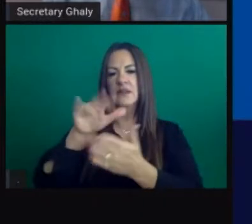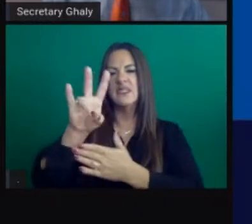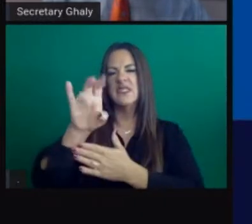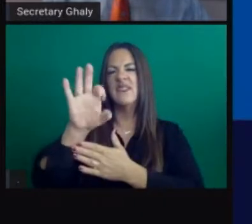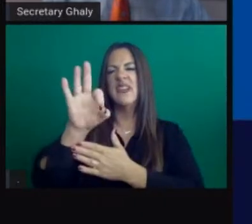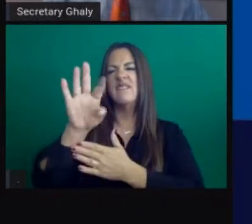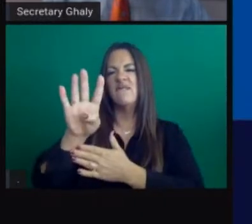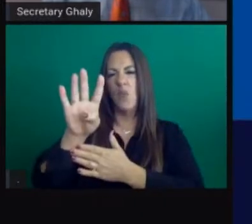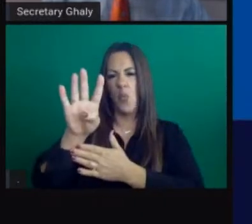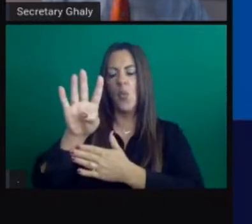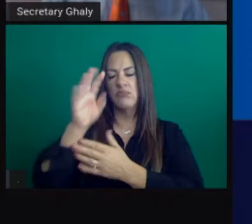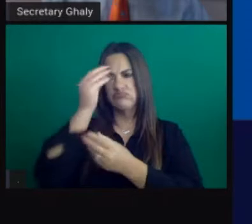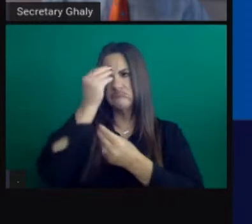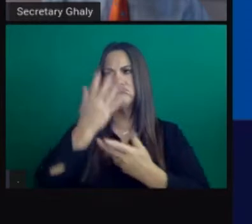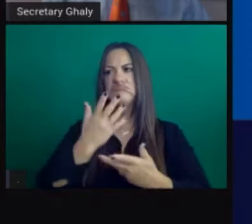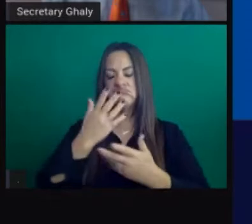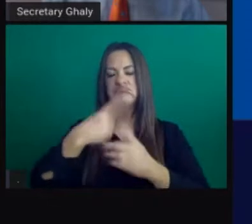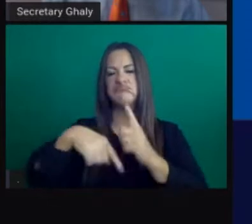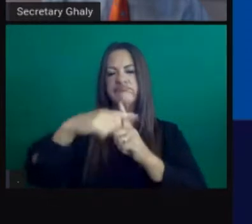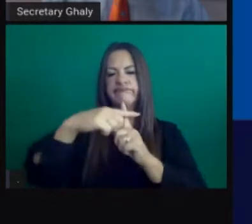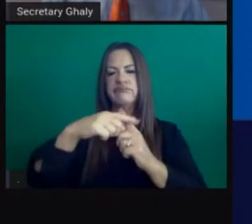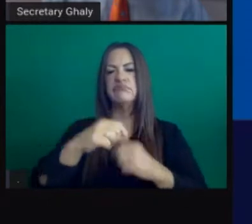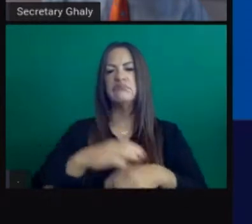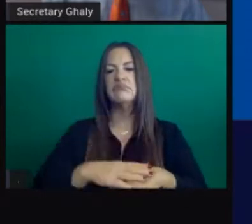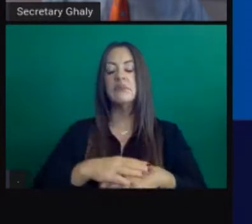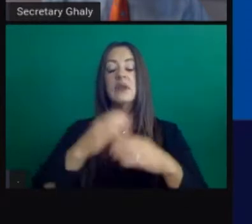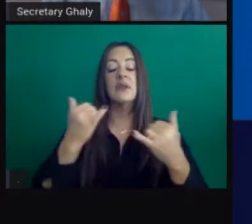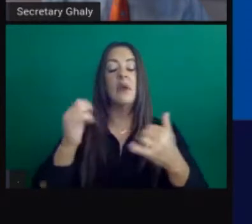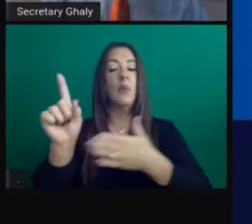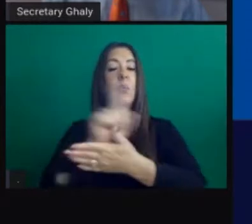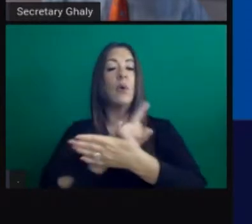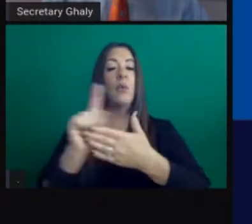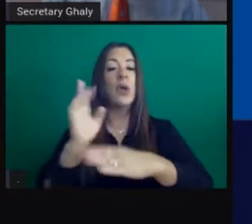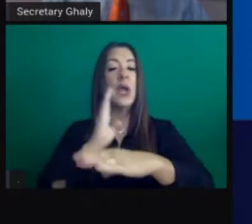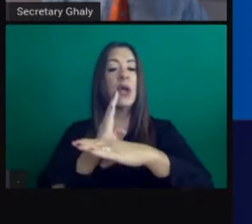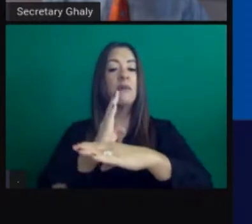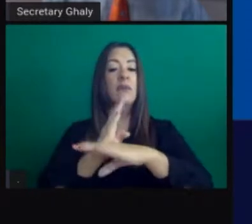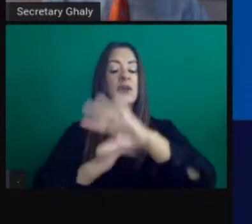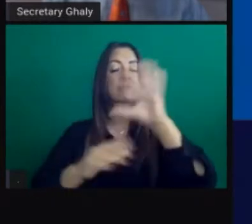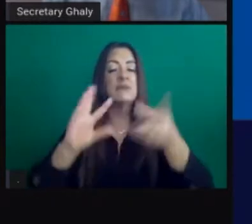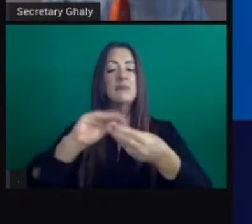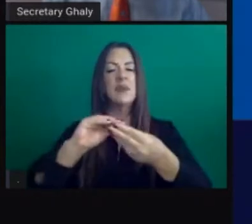23,794 cases reported. It's a 7-day average of